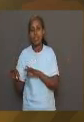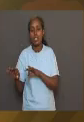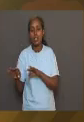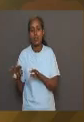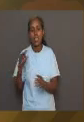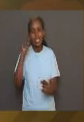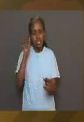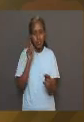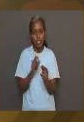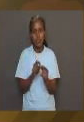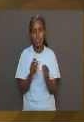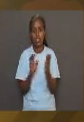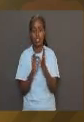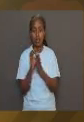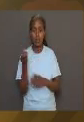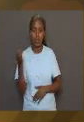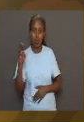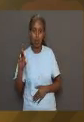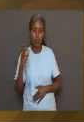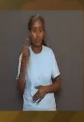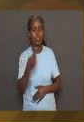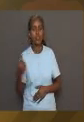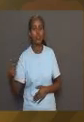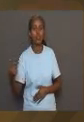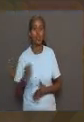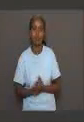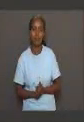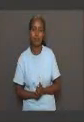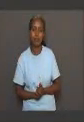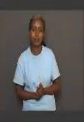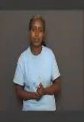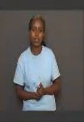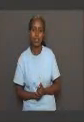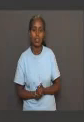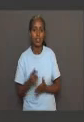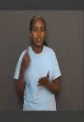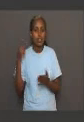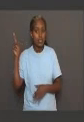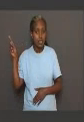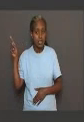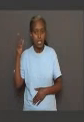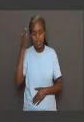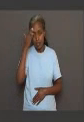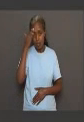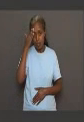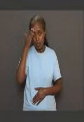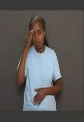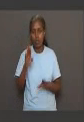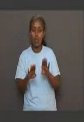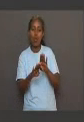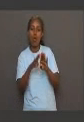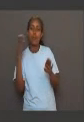specific numbers or individuals. These are known as